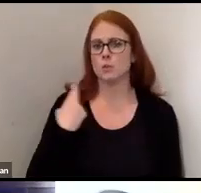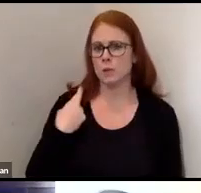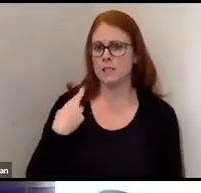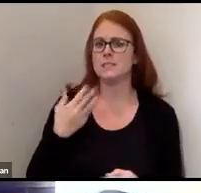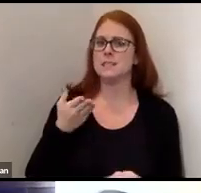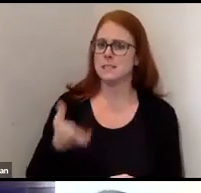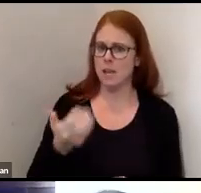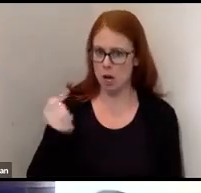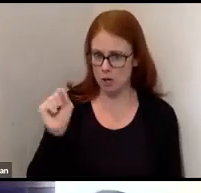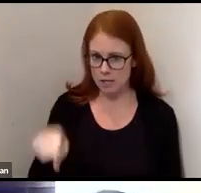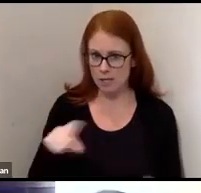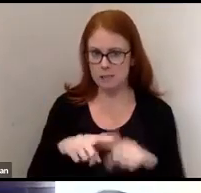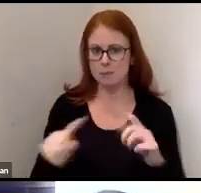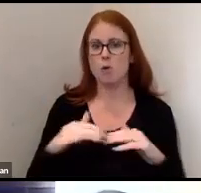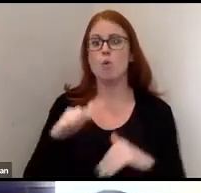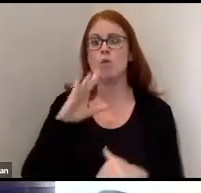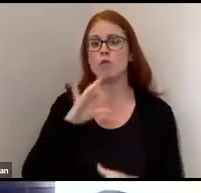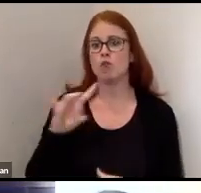there.